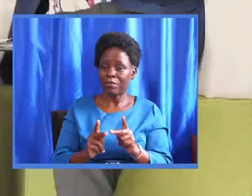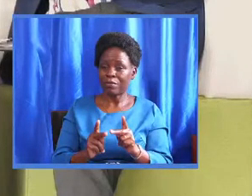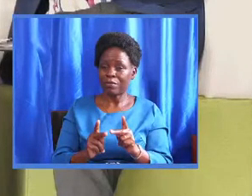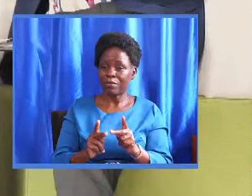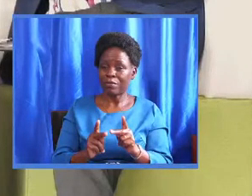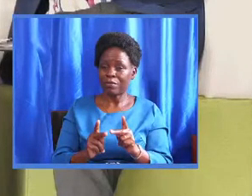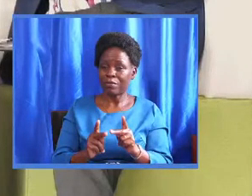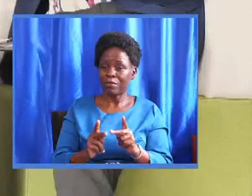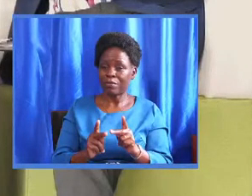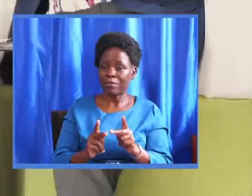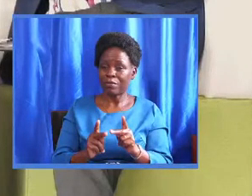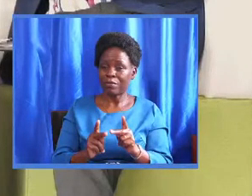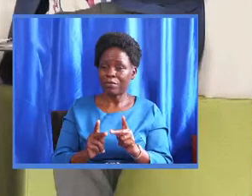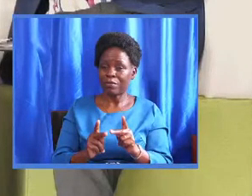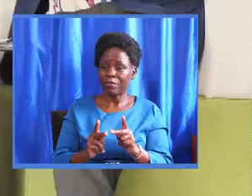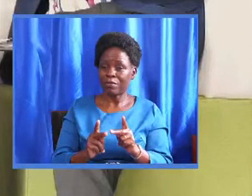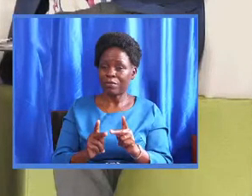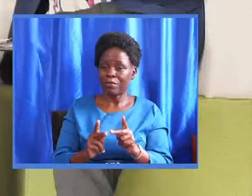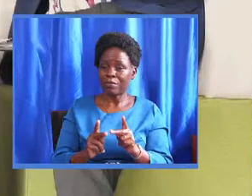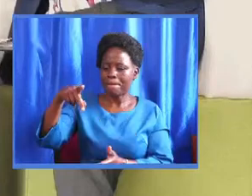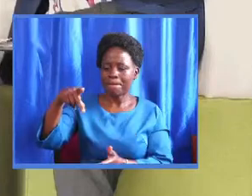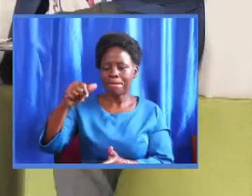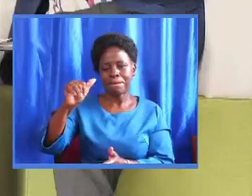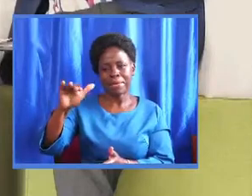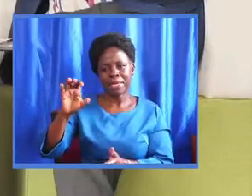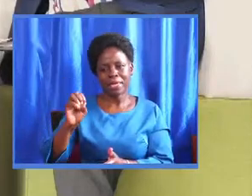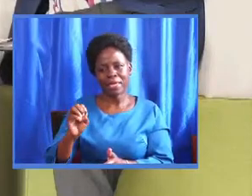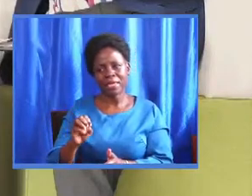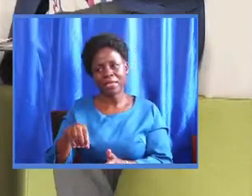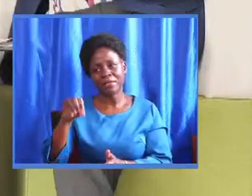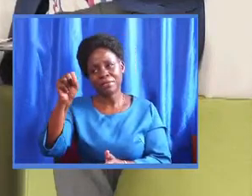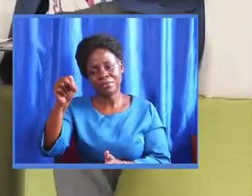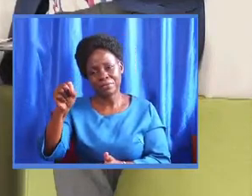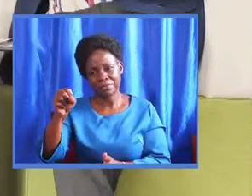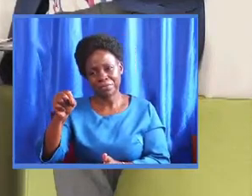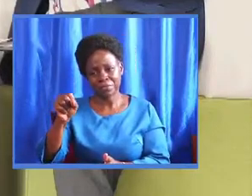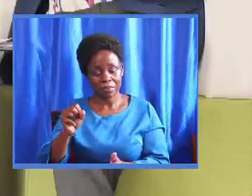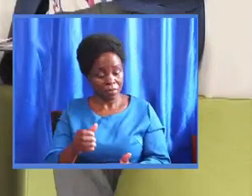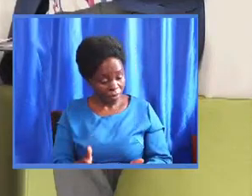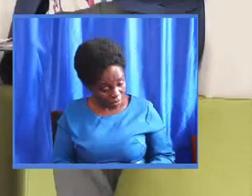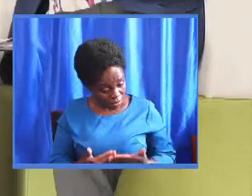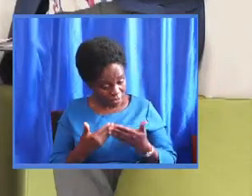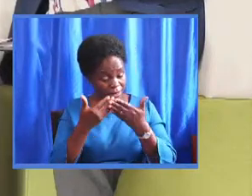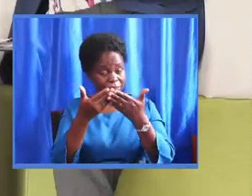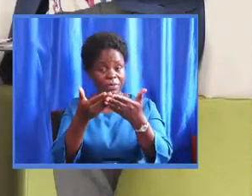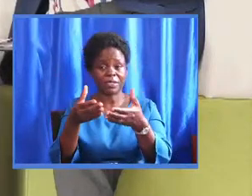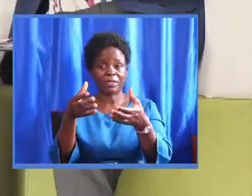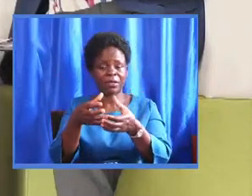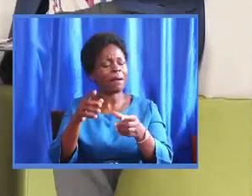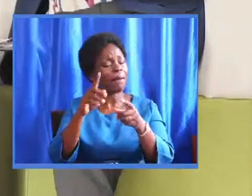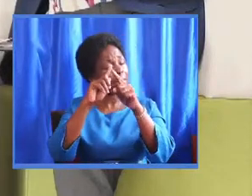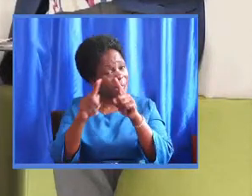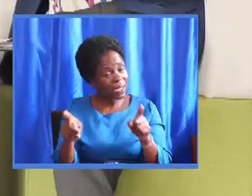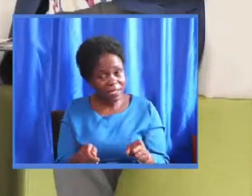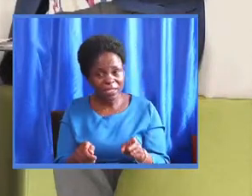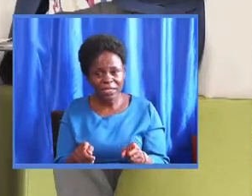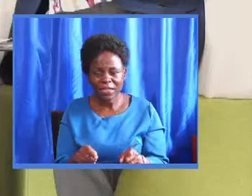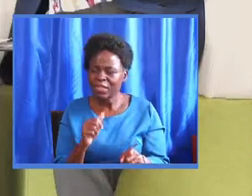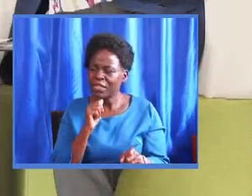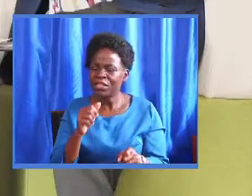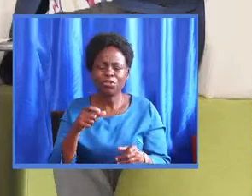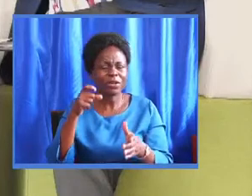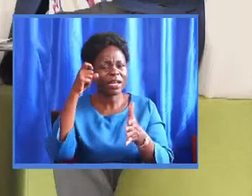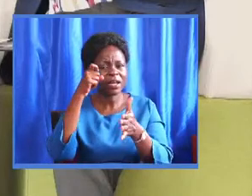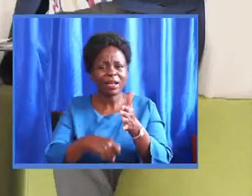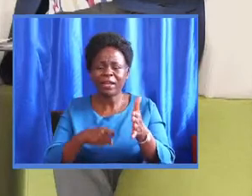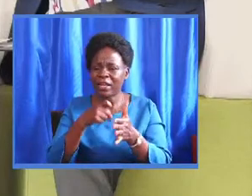because that's income they earn. So if you look at pay as you earn, it's, yes, you may submit it as an entity, but it's not the tax incident